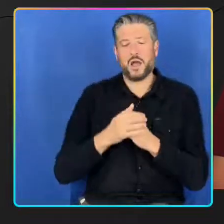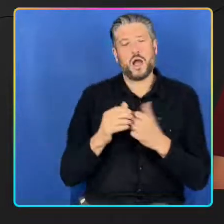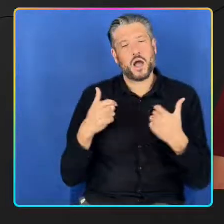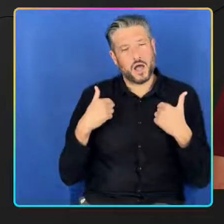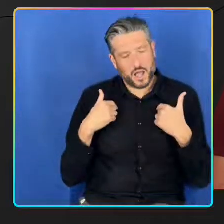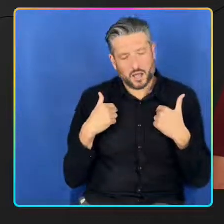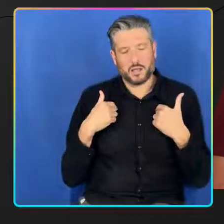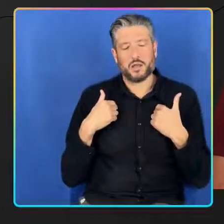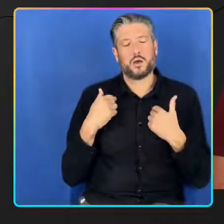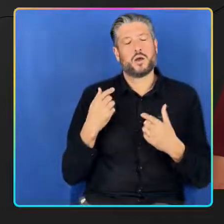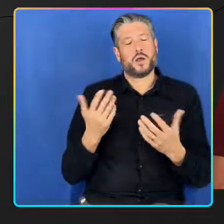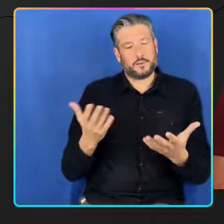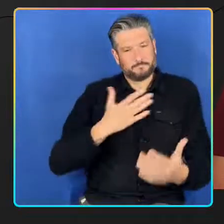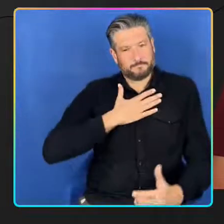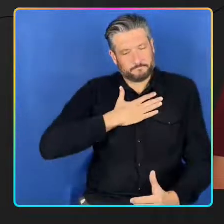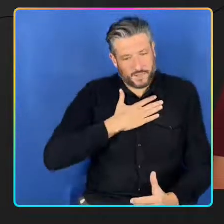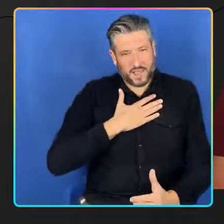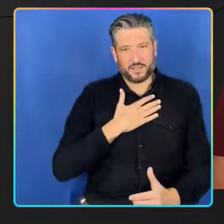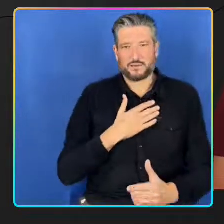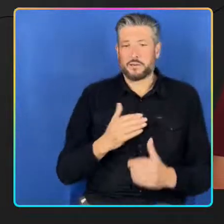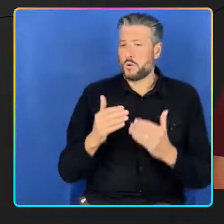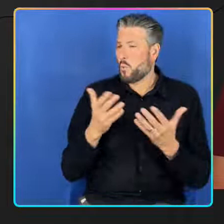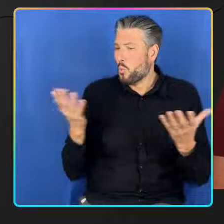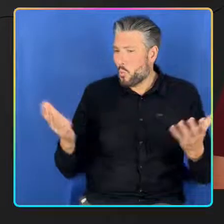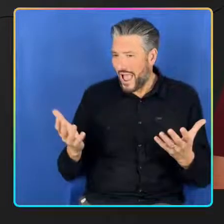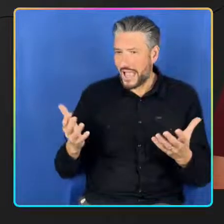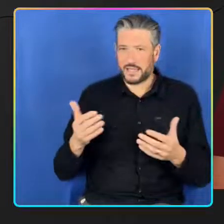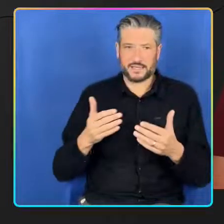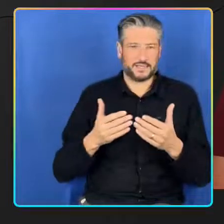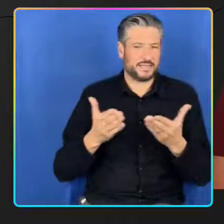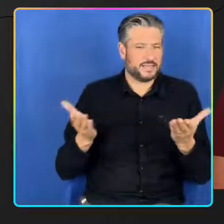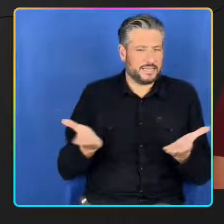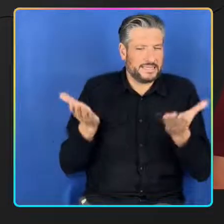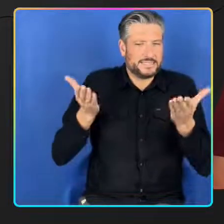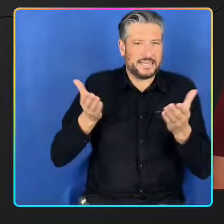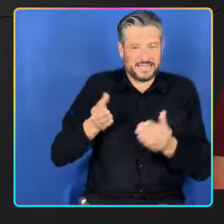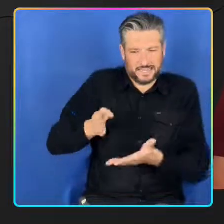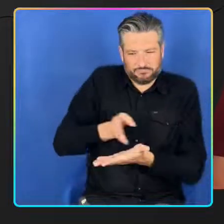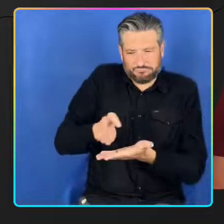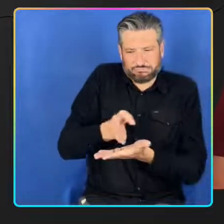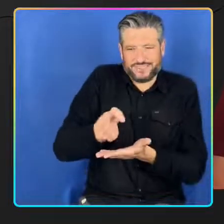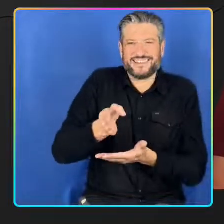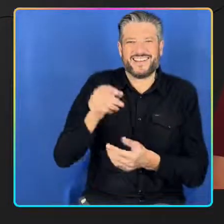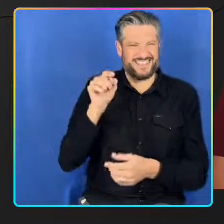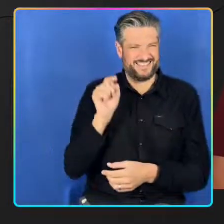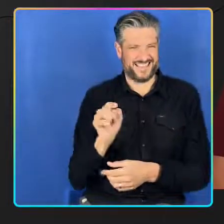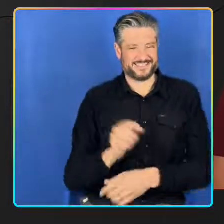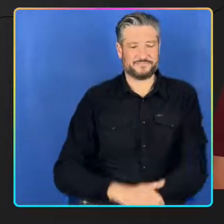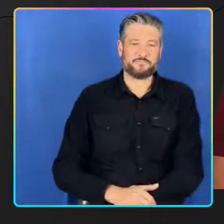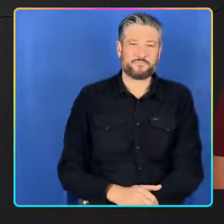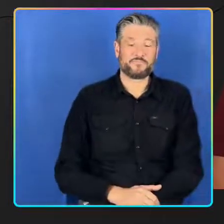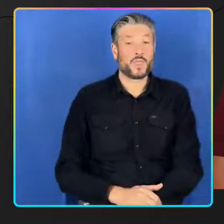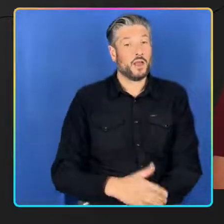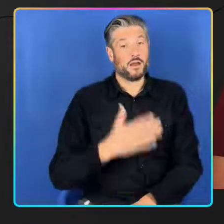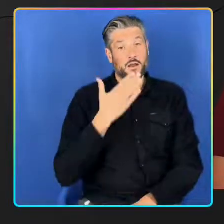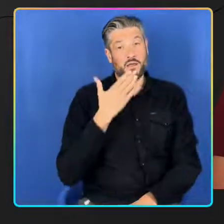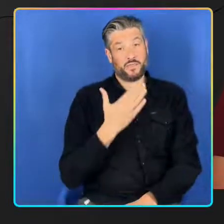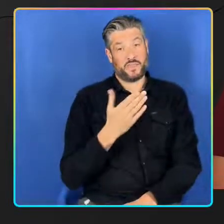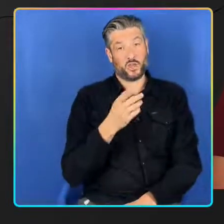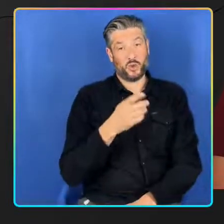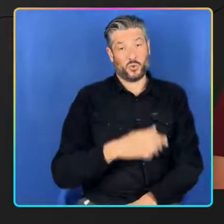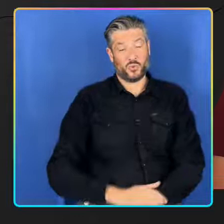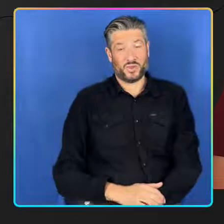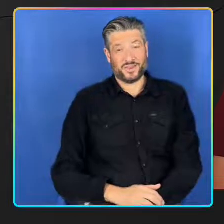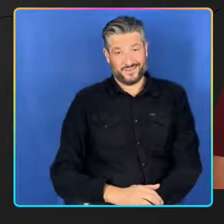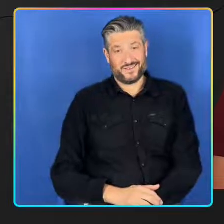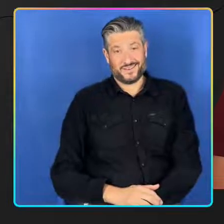resistance to get me there. I love that. No. Thank you for sharing, because I think it is useful to hear from people who, definitely